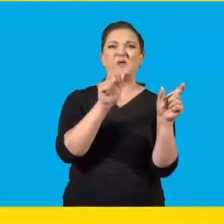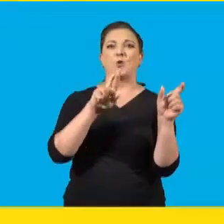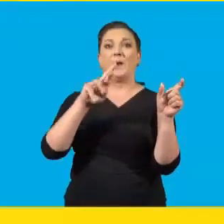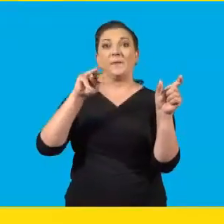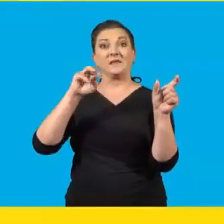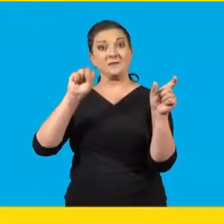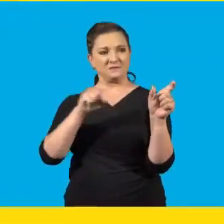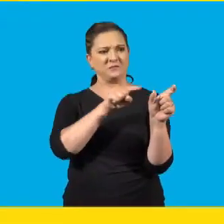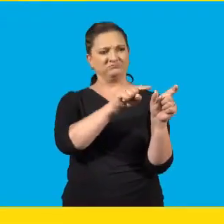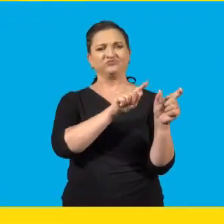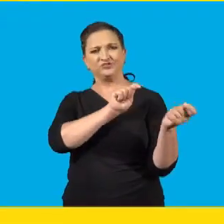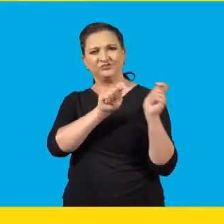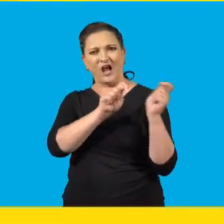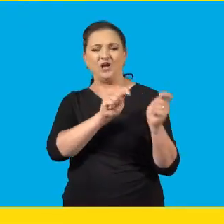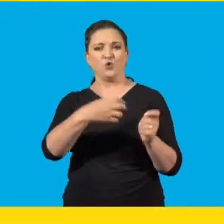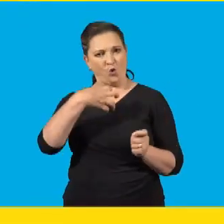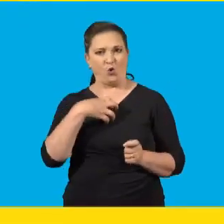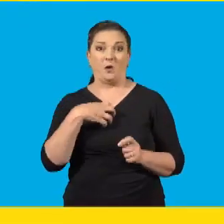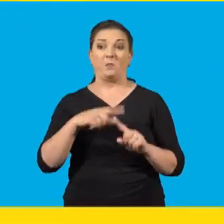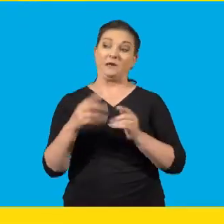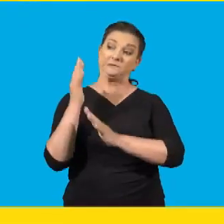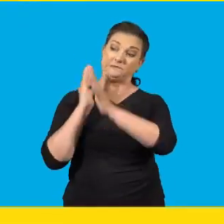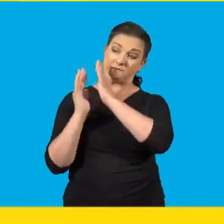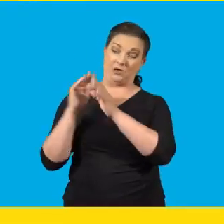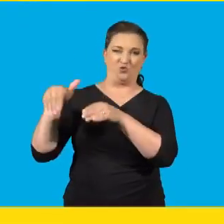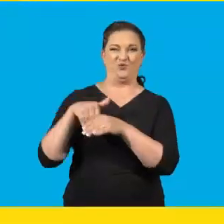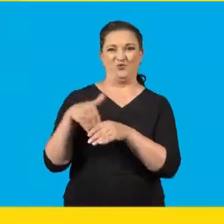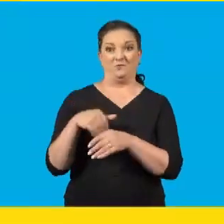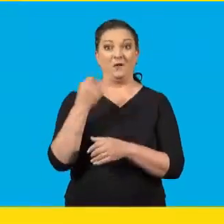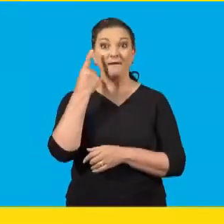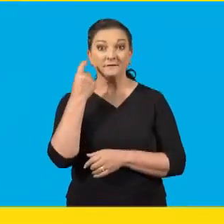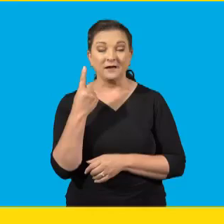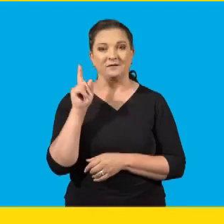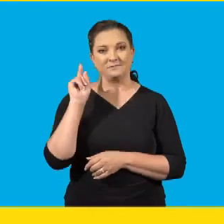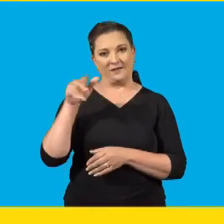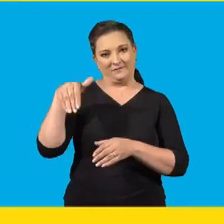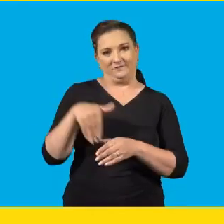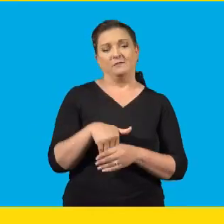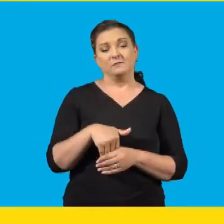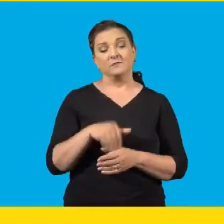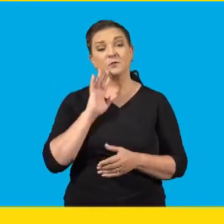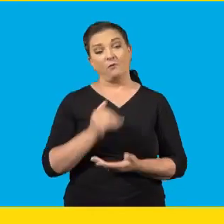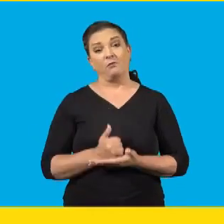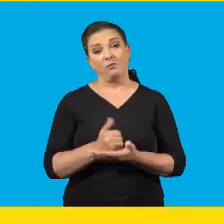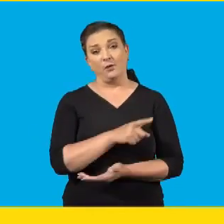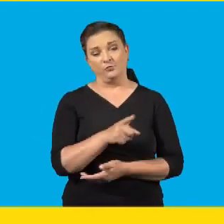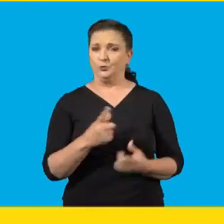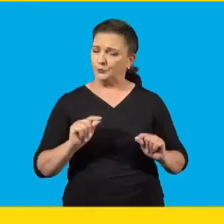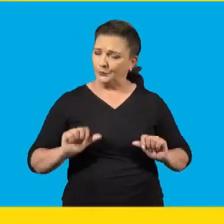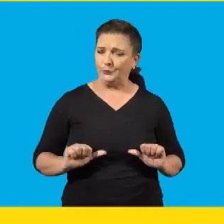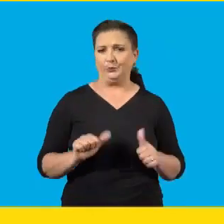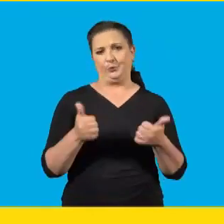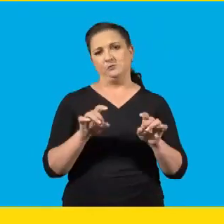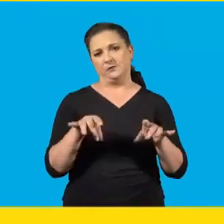own words, and also understanding historical concepts. That's very, very important, and that will help you do